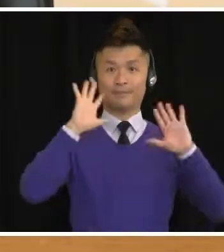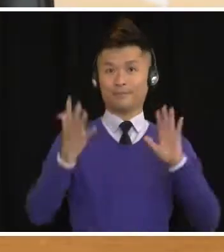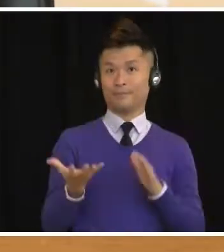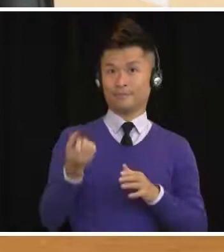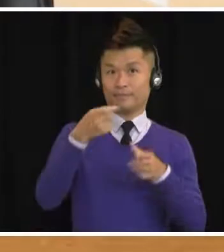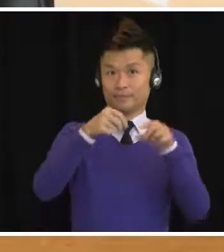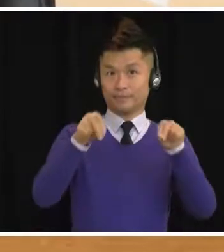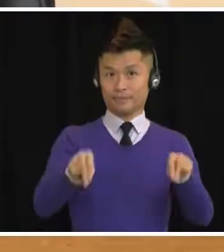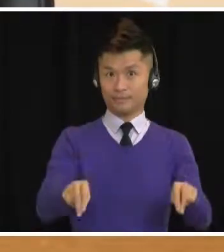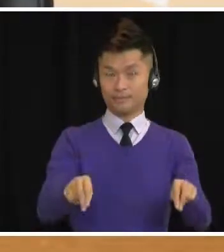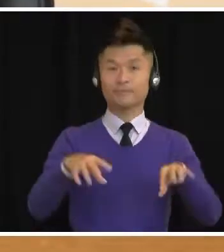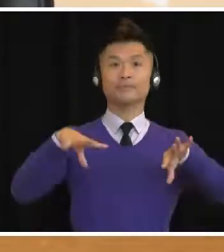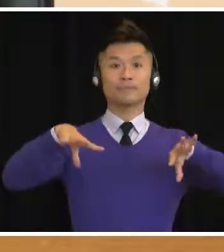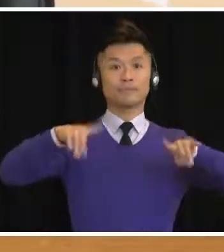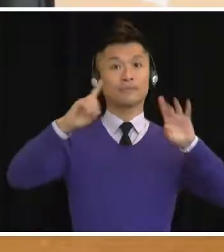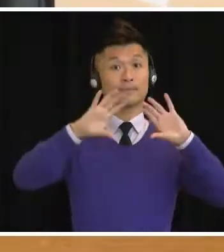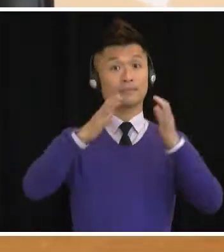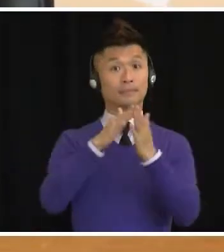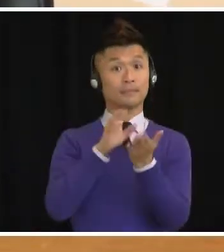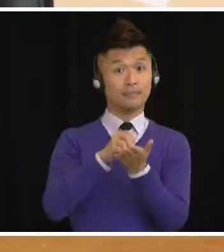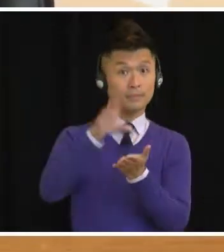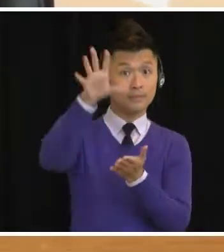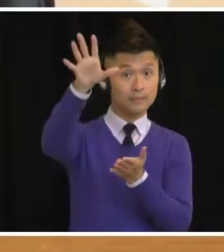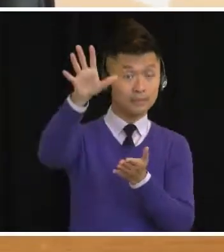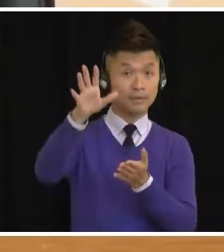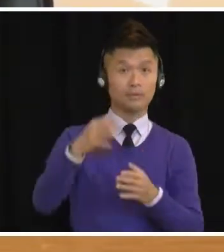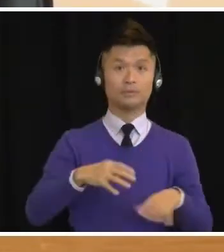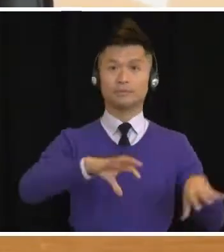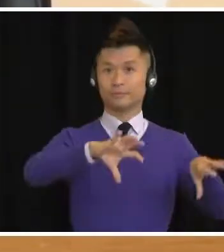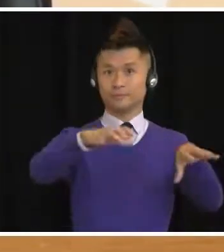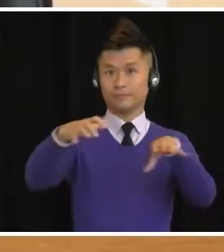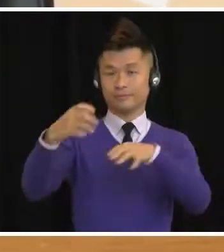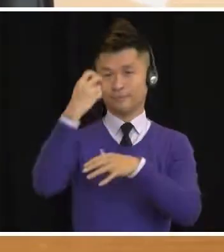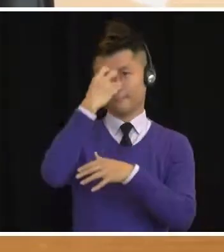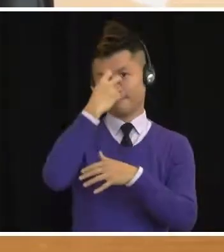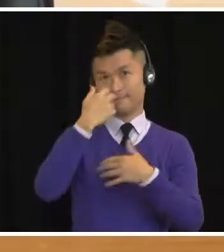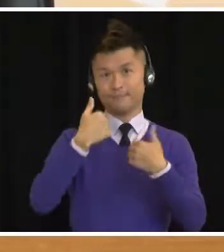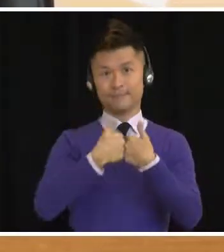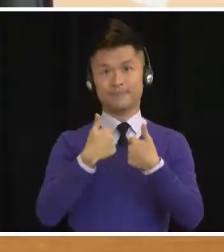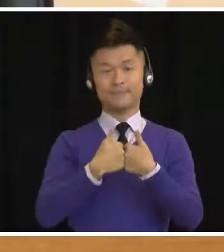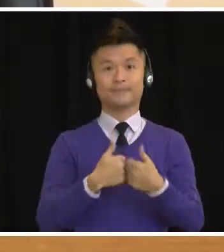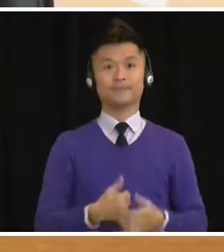on the implementation of the Convention on the Rights of the Child.